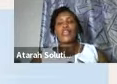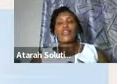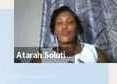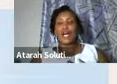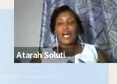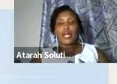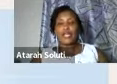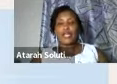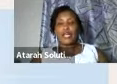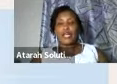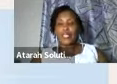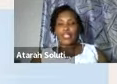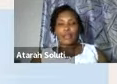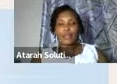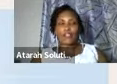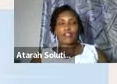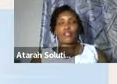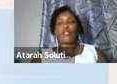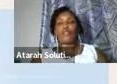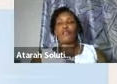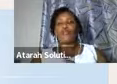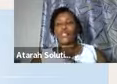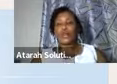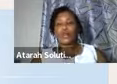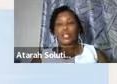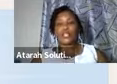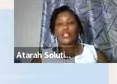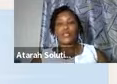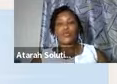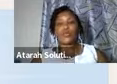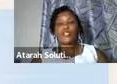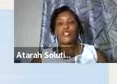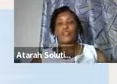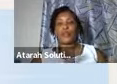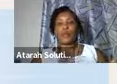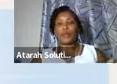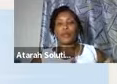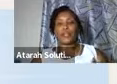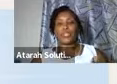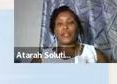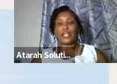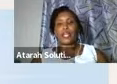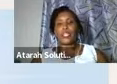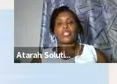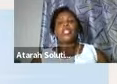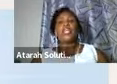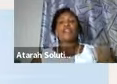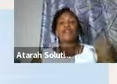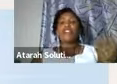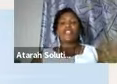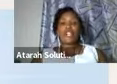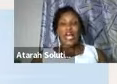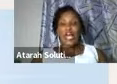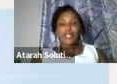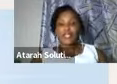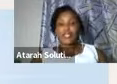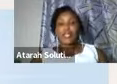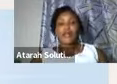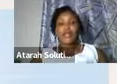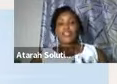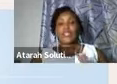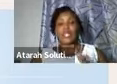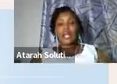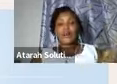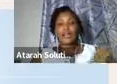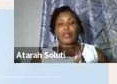guidance. If you are a HR professional, if in your organization you're looking to support people in career guidance, if you have a child,